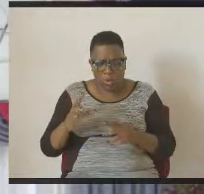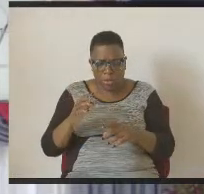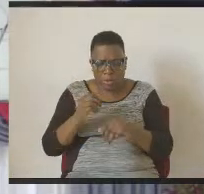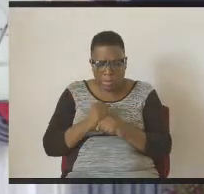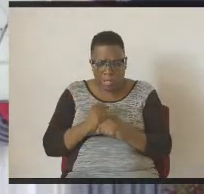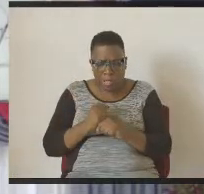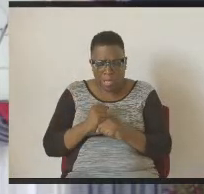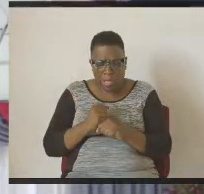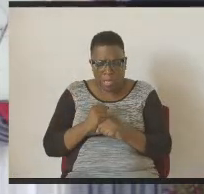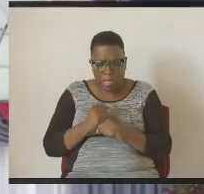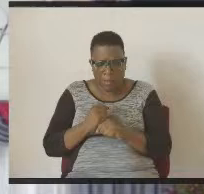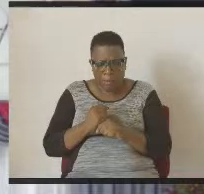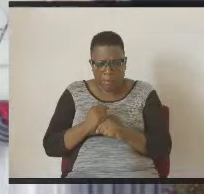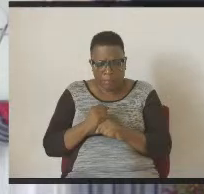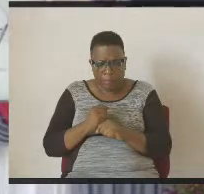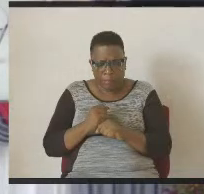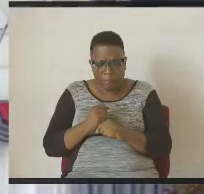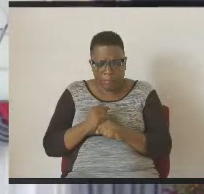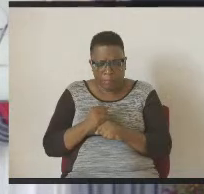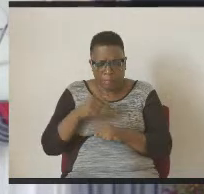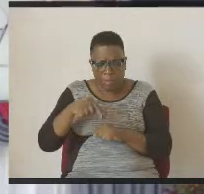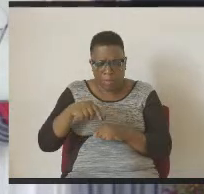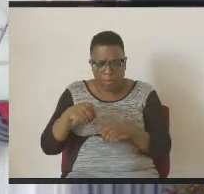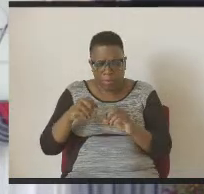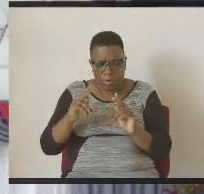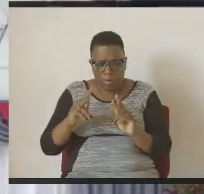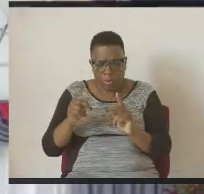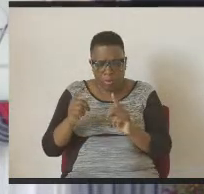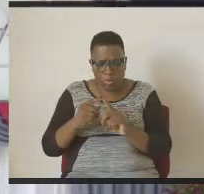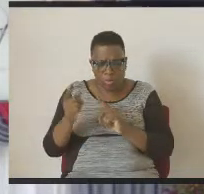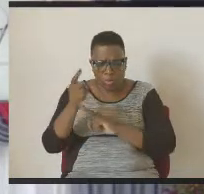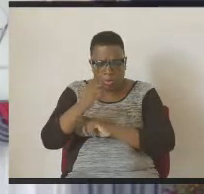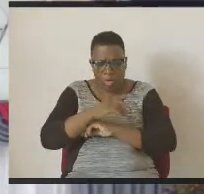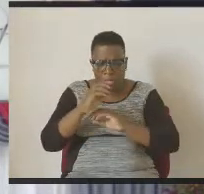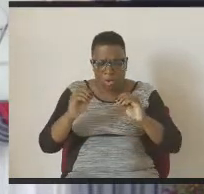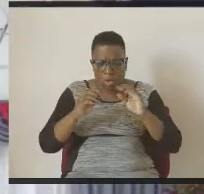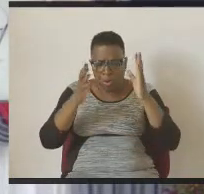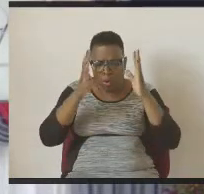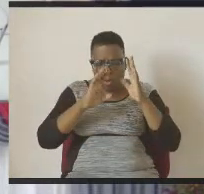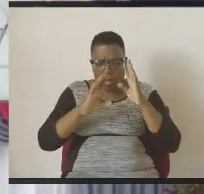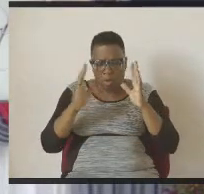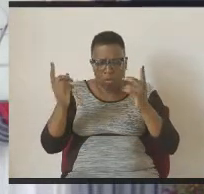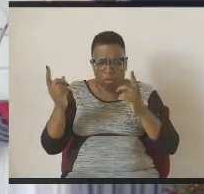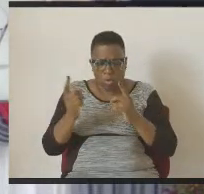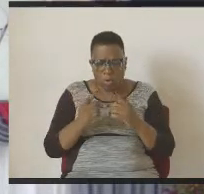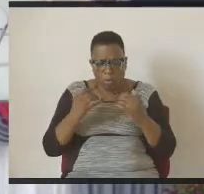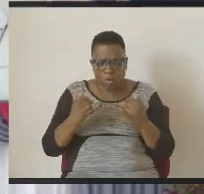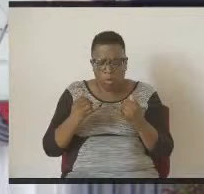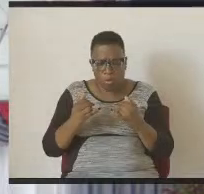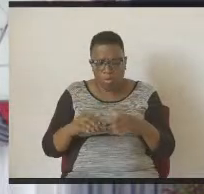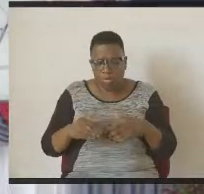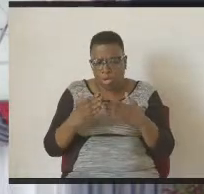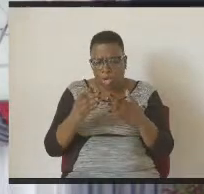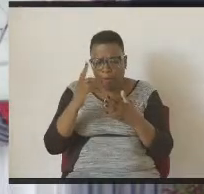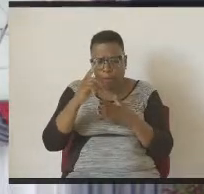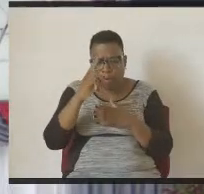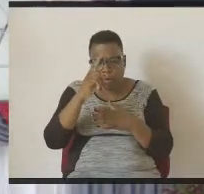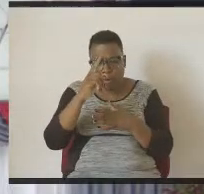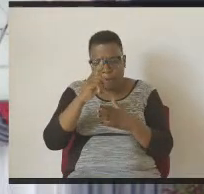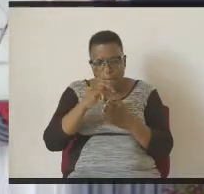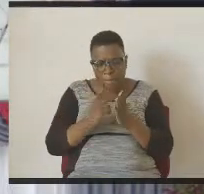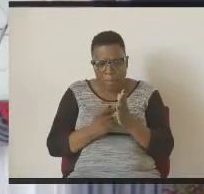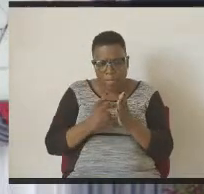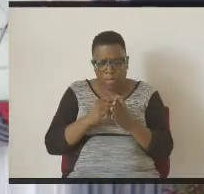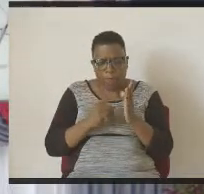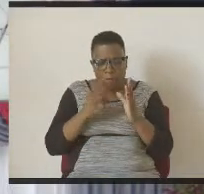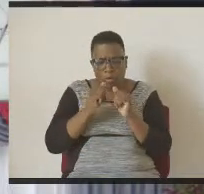take advantage of that today. Almighty God, we come now at a time as we seek to give back a portion of that which you have blessed us